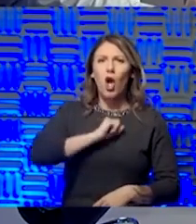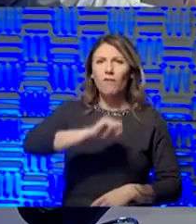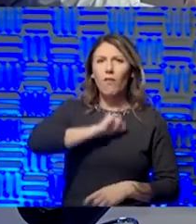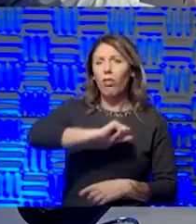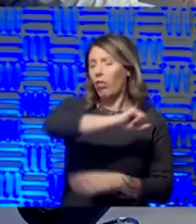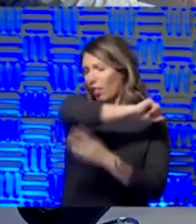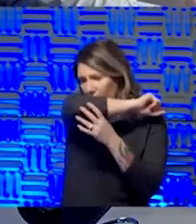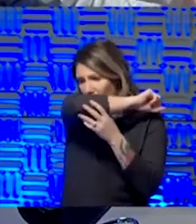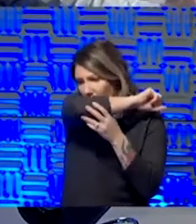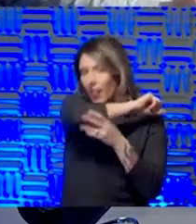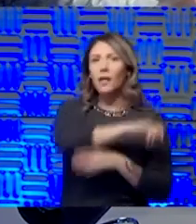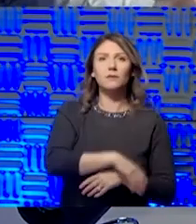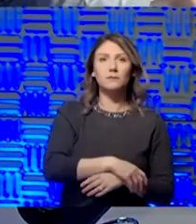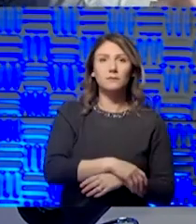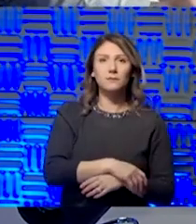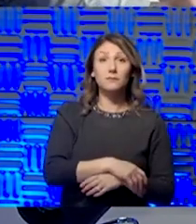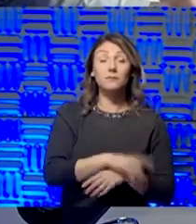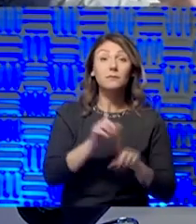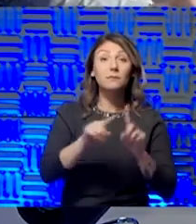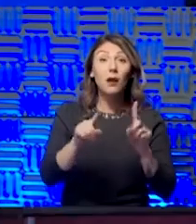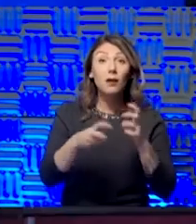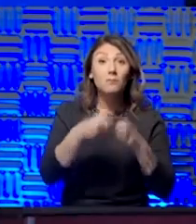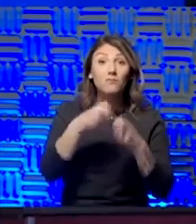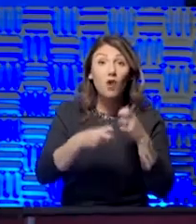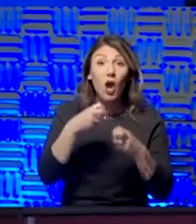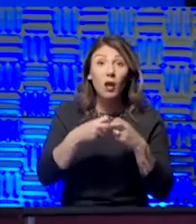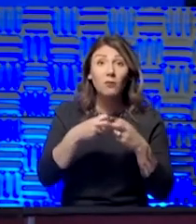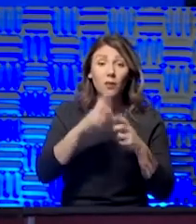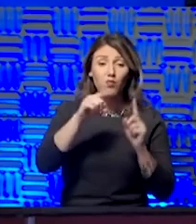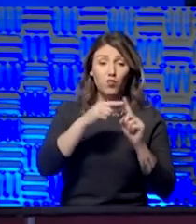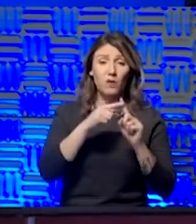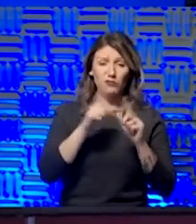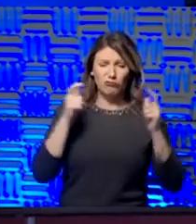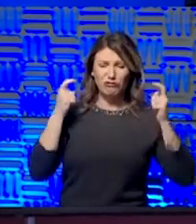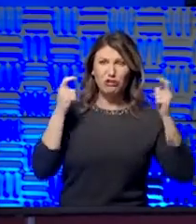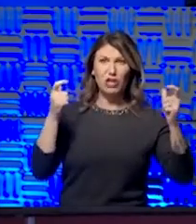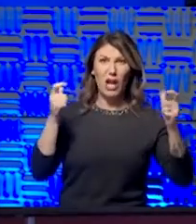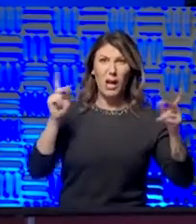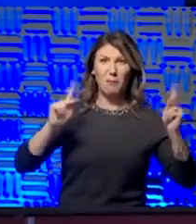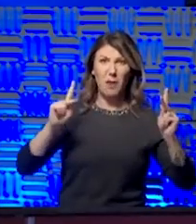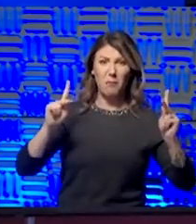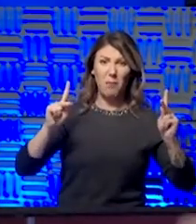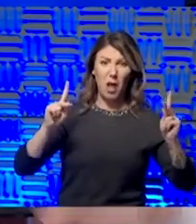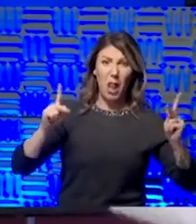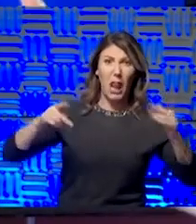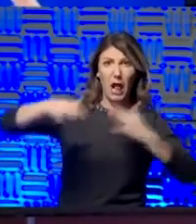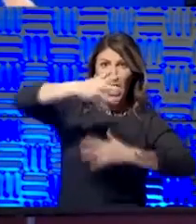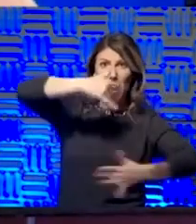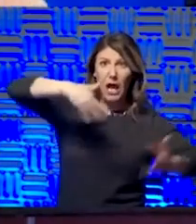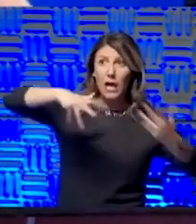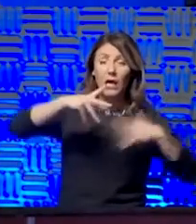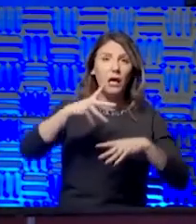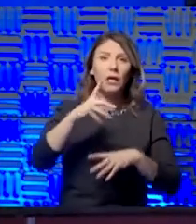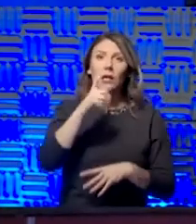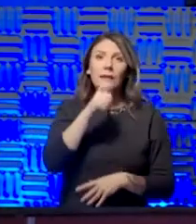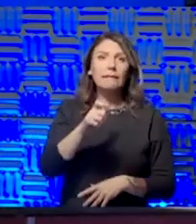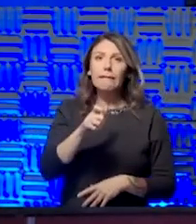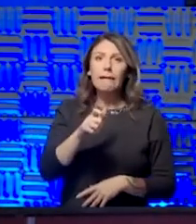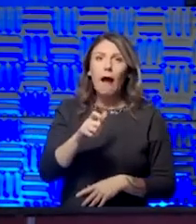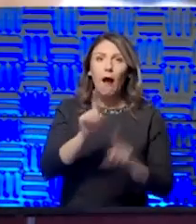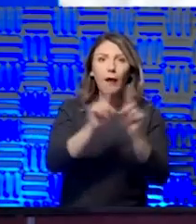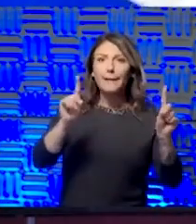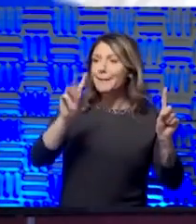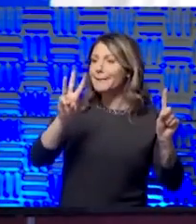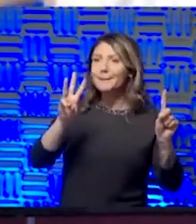elbow. But the problem is, when I'm in a large public gathering, I'm probably not 6 feet away.